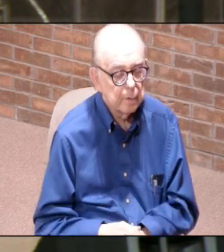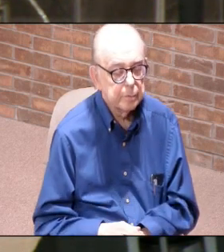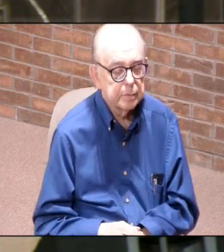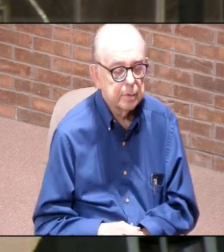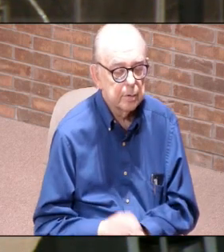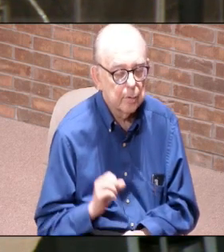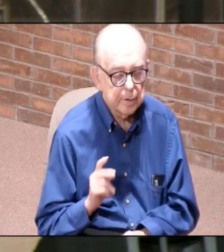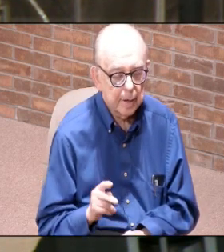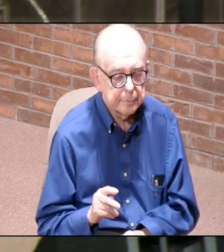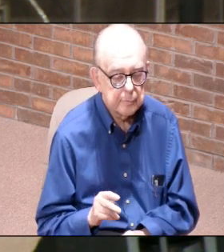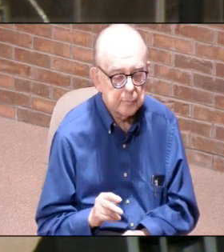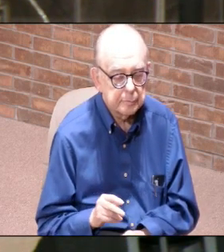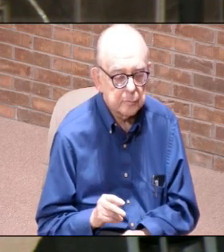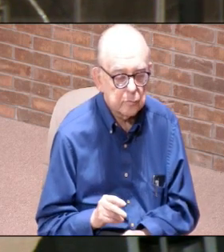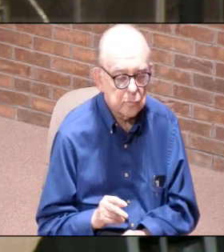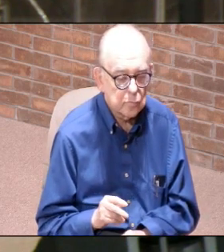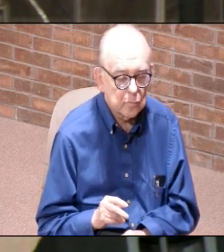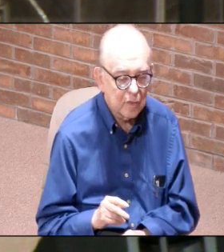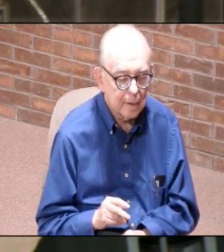Okay?